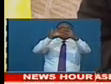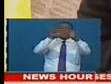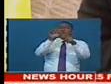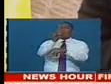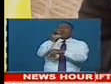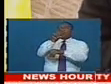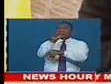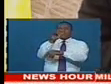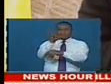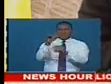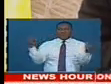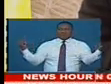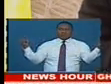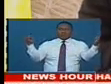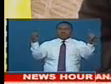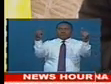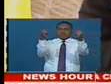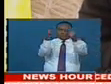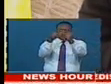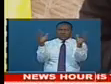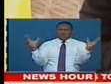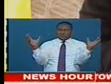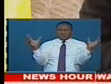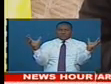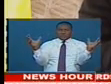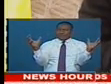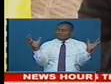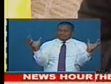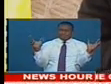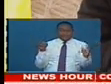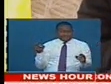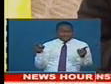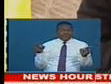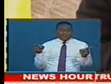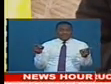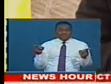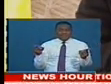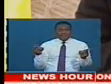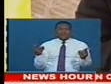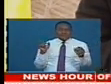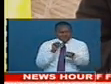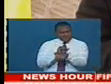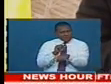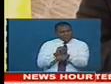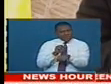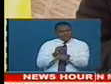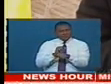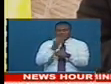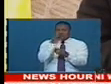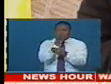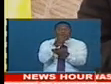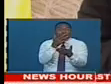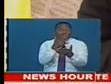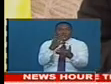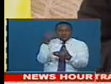called interference patterns, fringes, again very essential in combining information